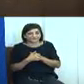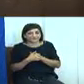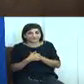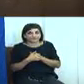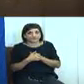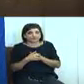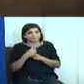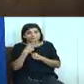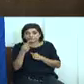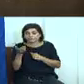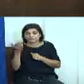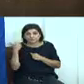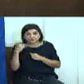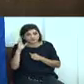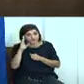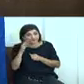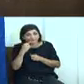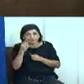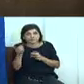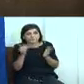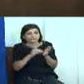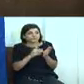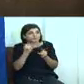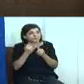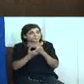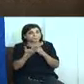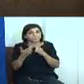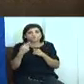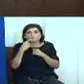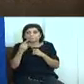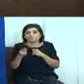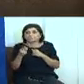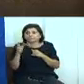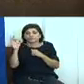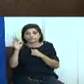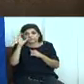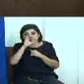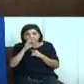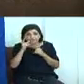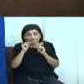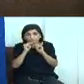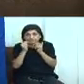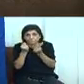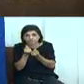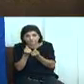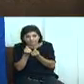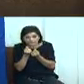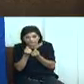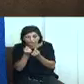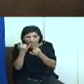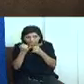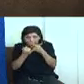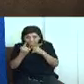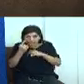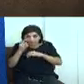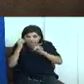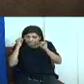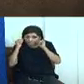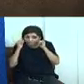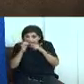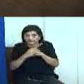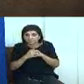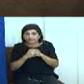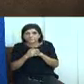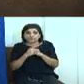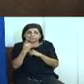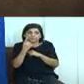because I said this before and I will say it again. The last thing that I said to the pastoral search team on the last interview